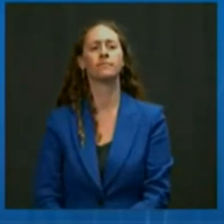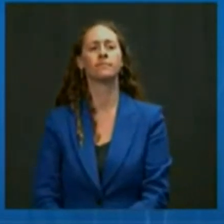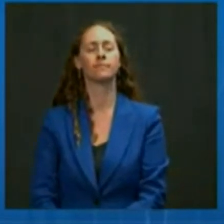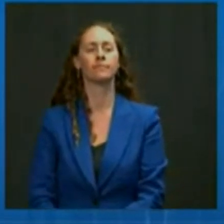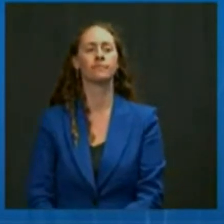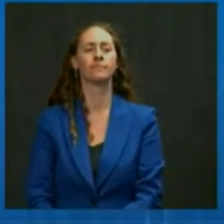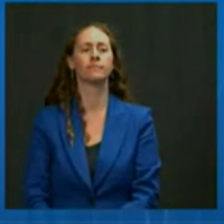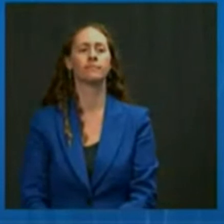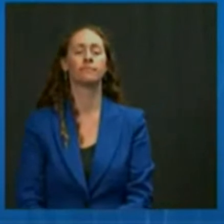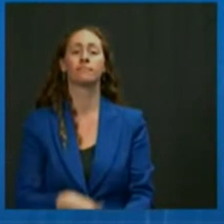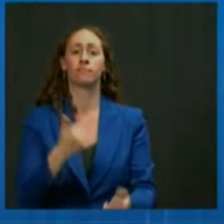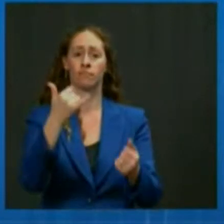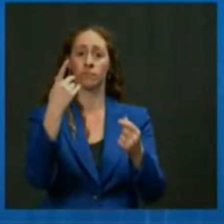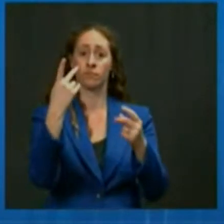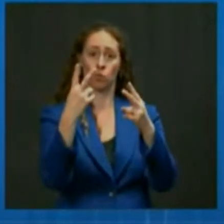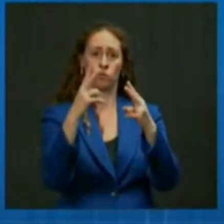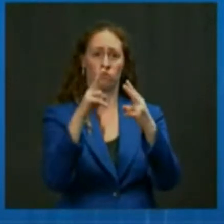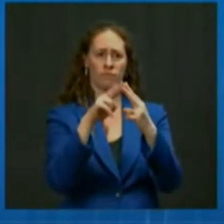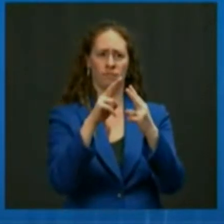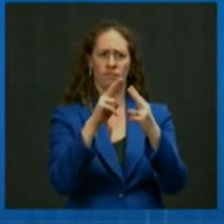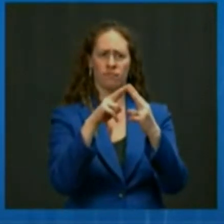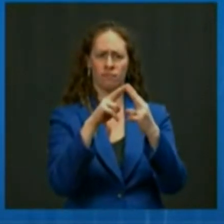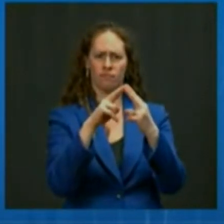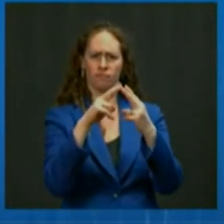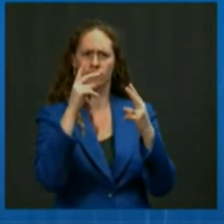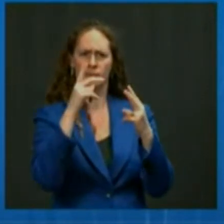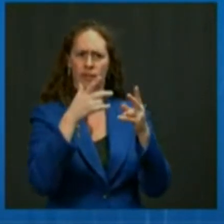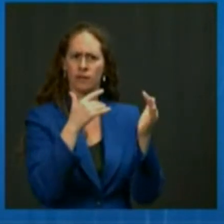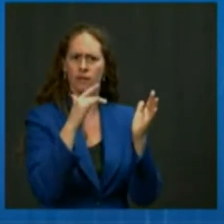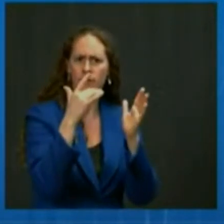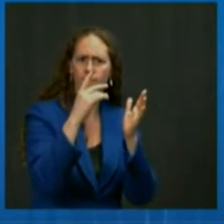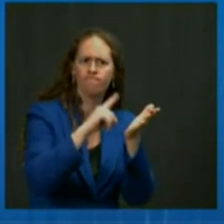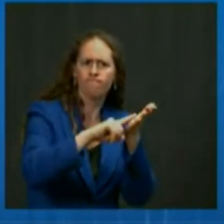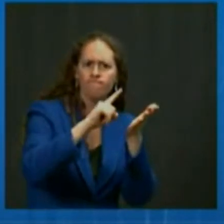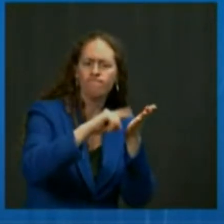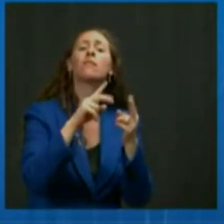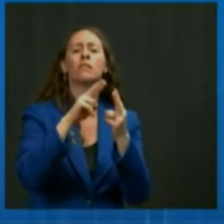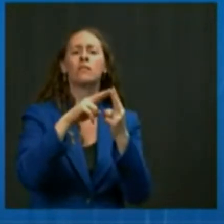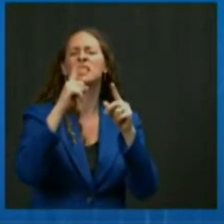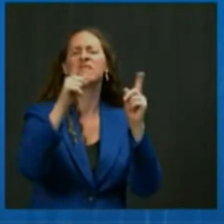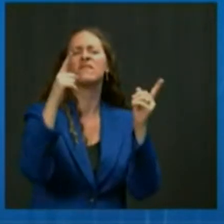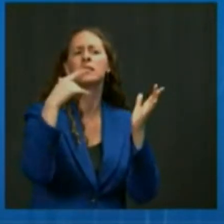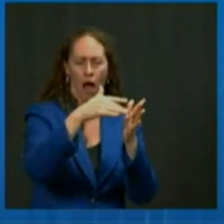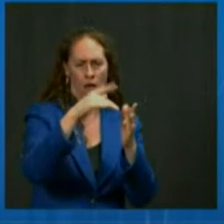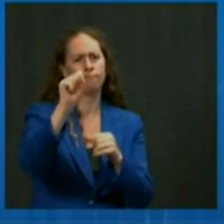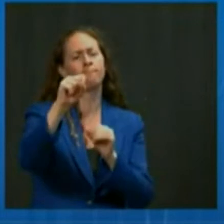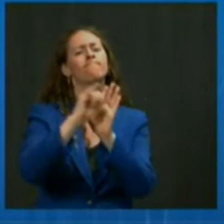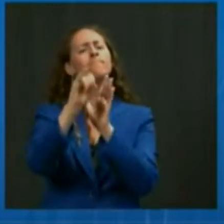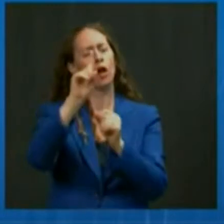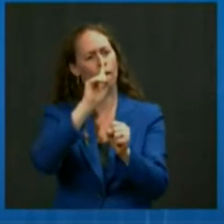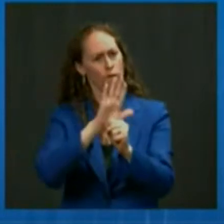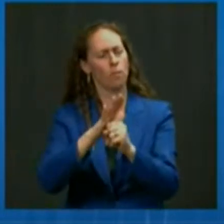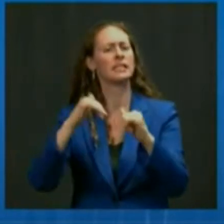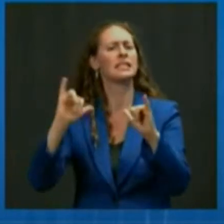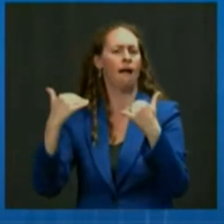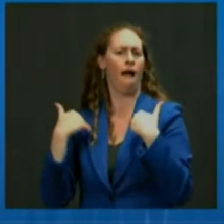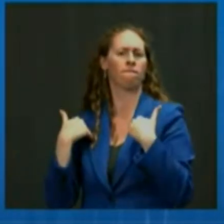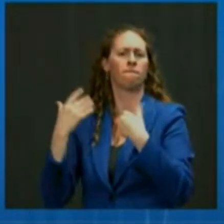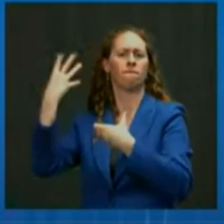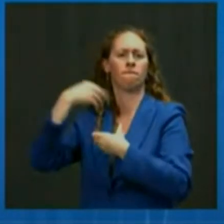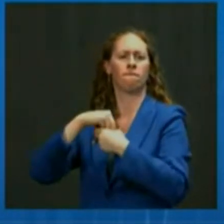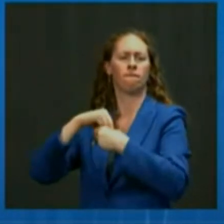against hospitalization remains relatively high, both over time and during periods when the Delta variant was